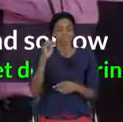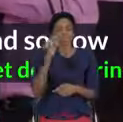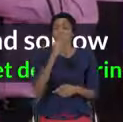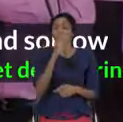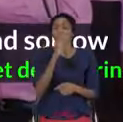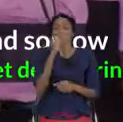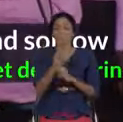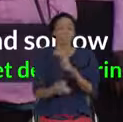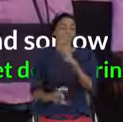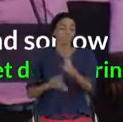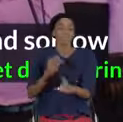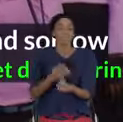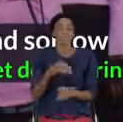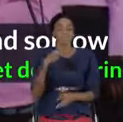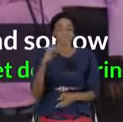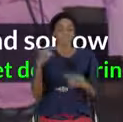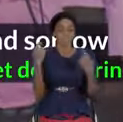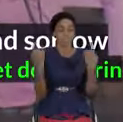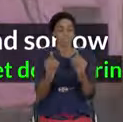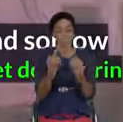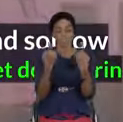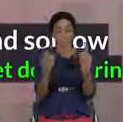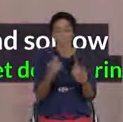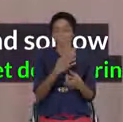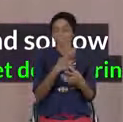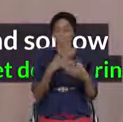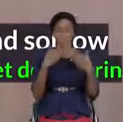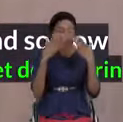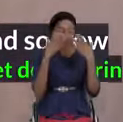To this old world of sin and